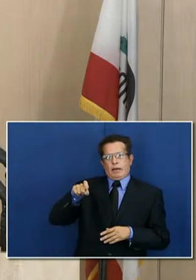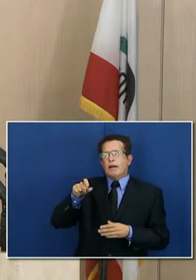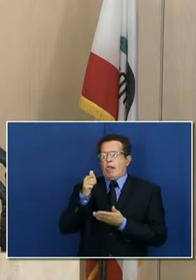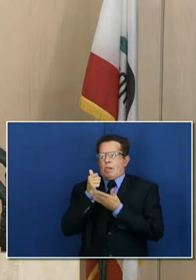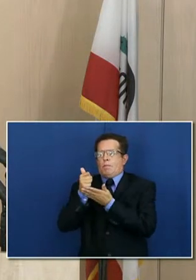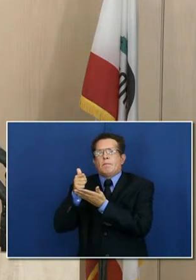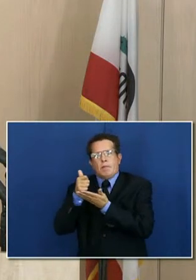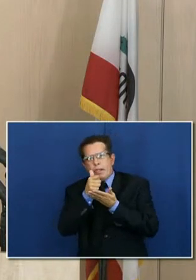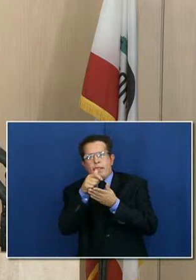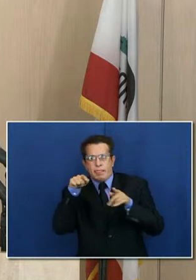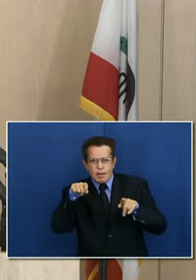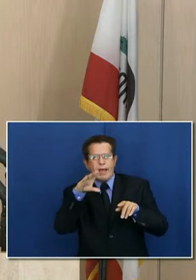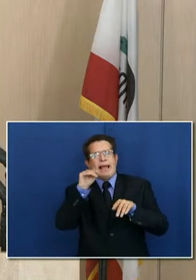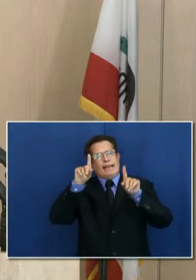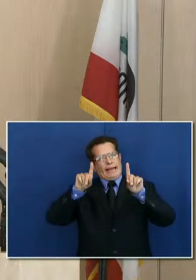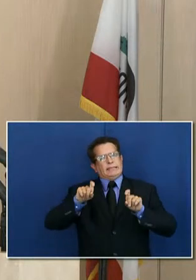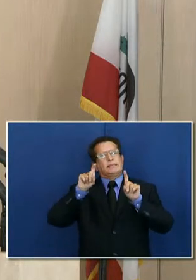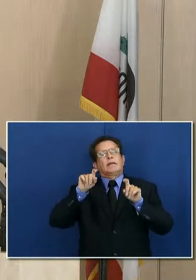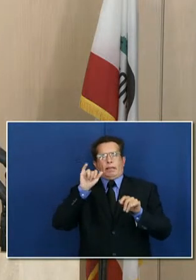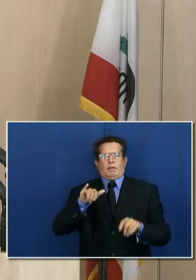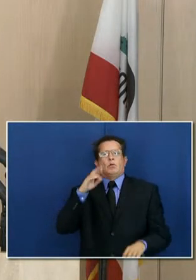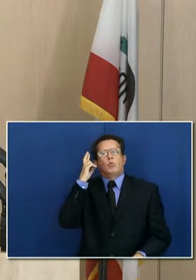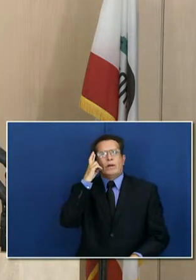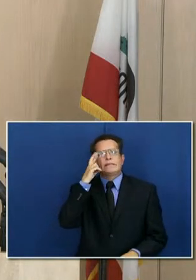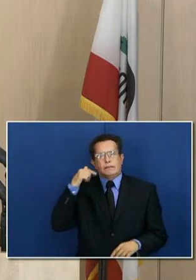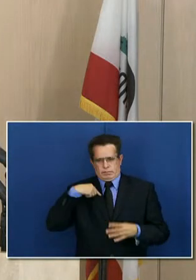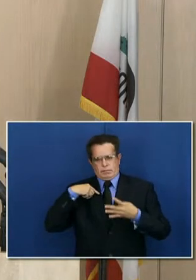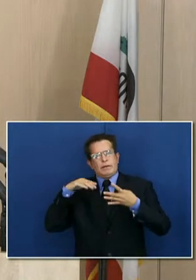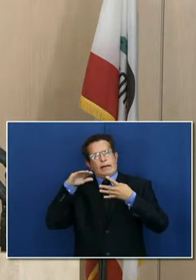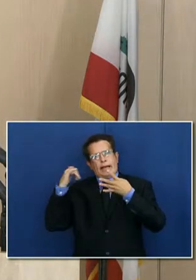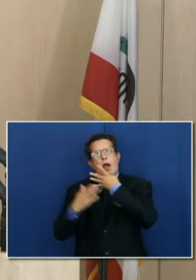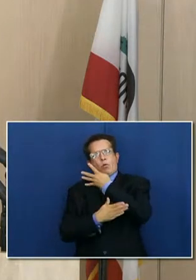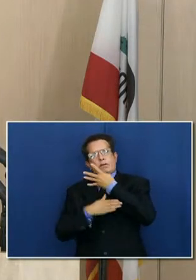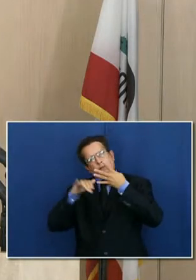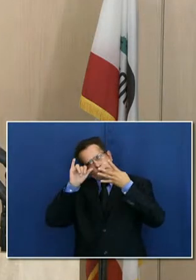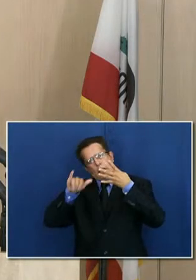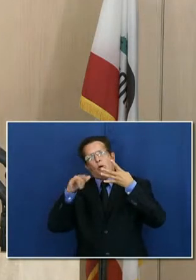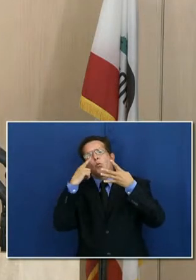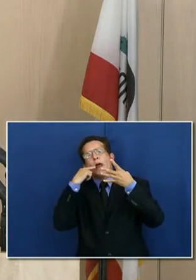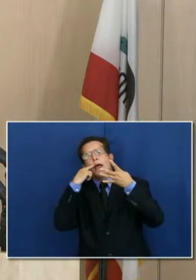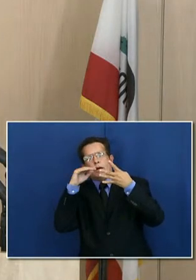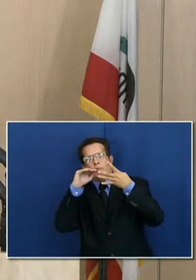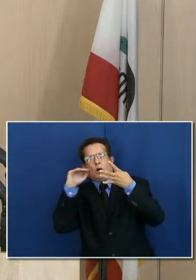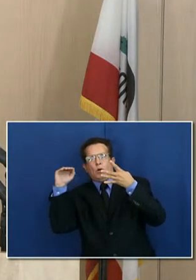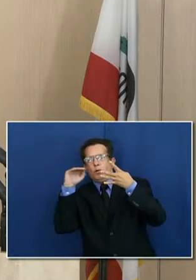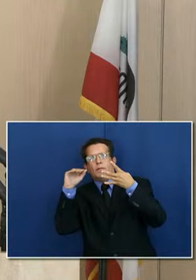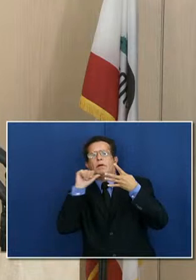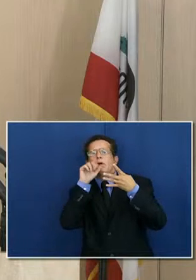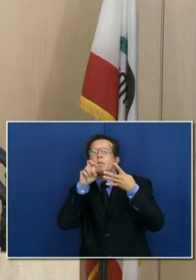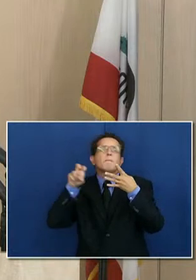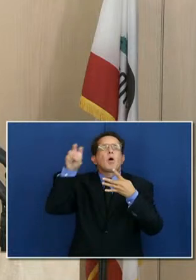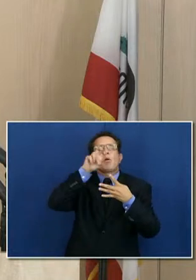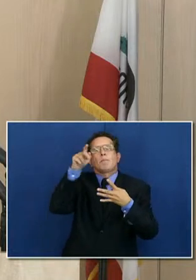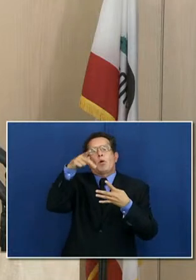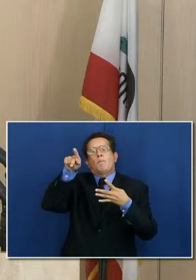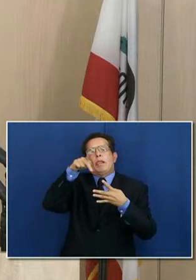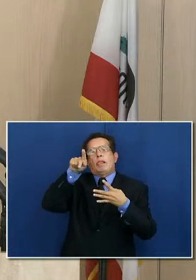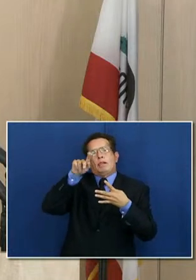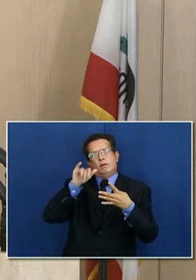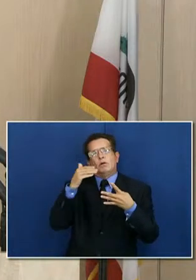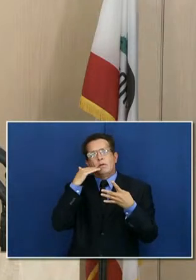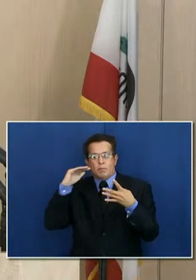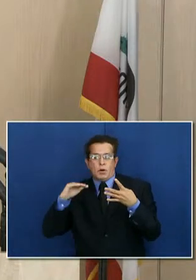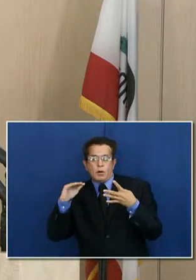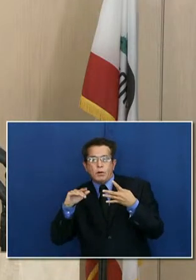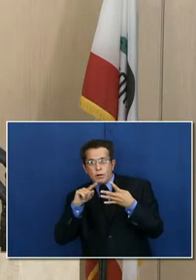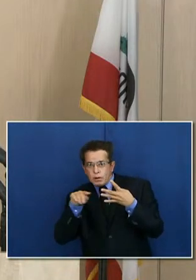have allowed the county to maintain a shaky grip on the red tier and avoid the purple tier. I know